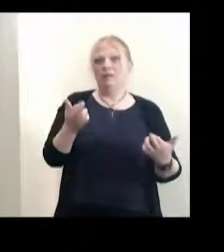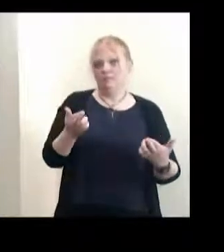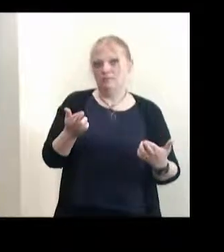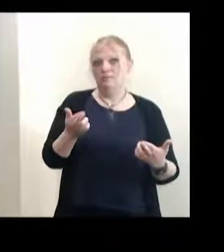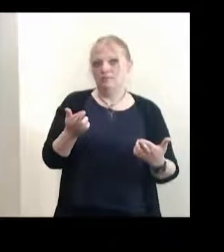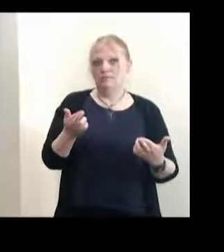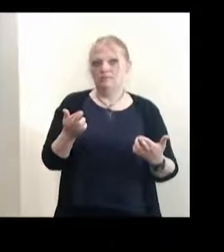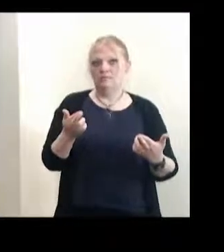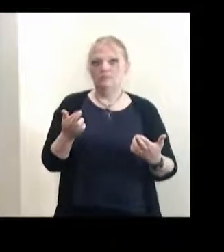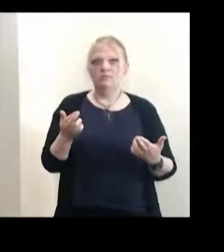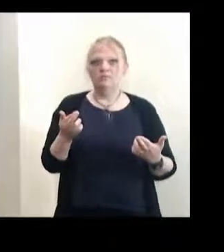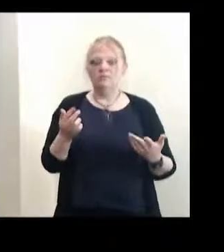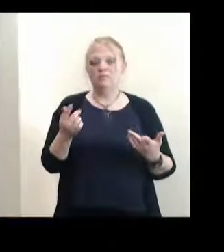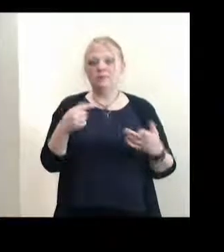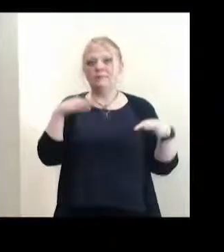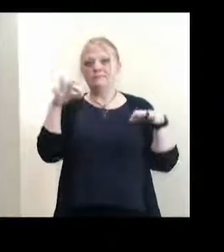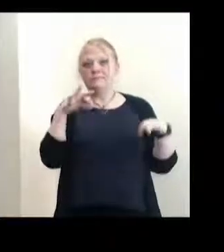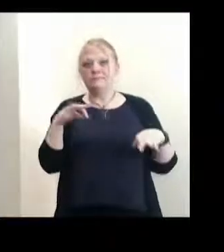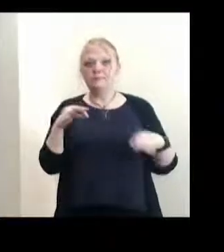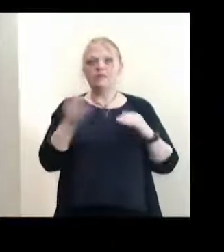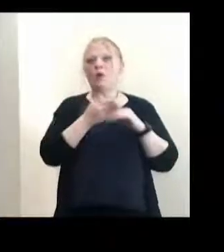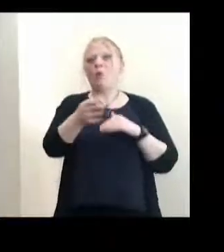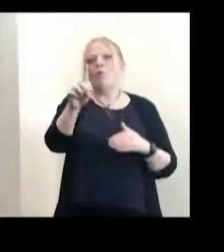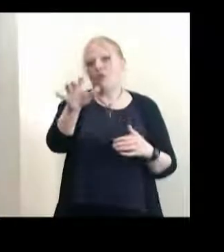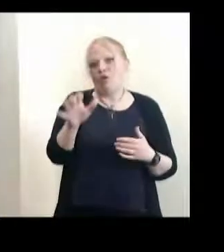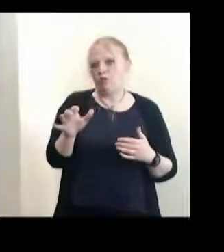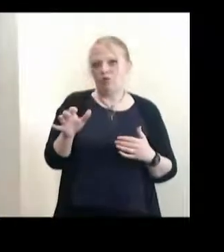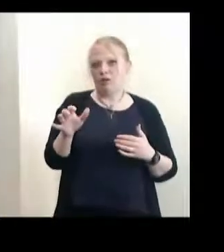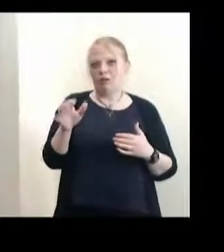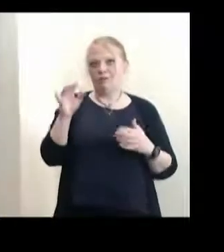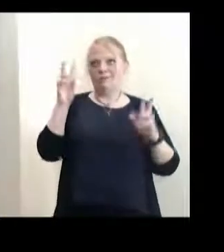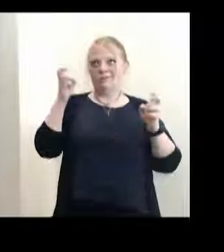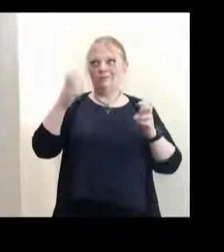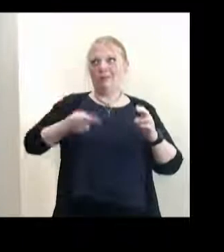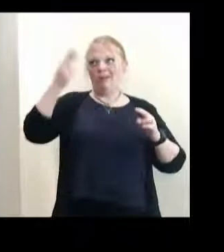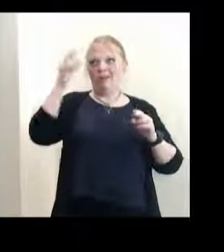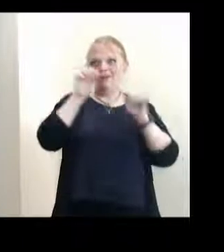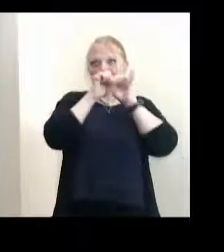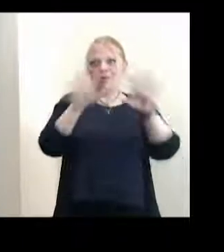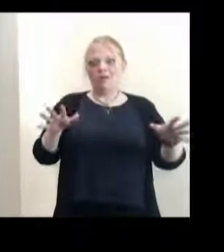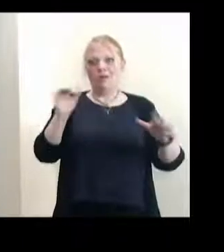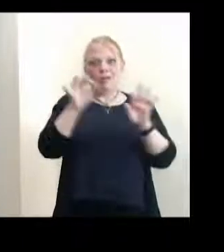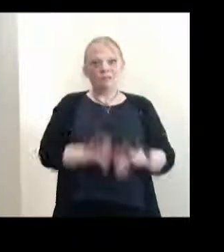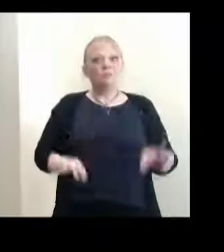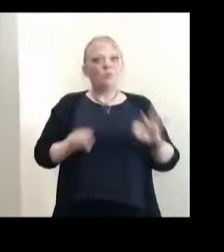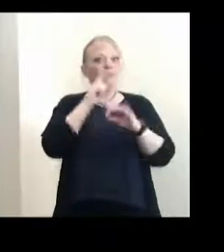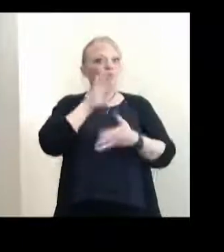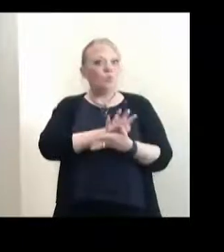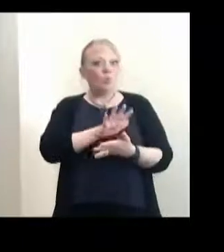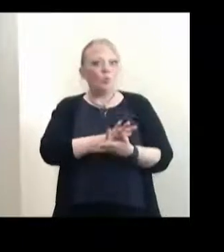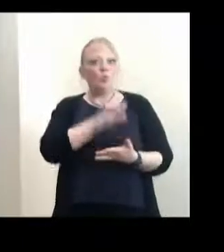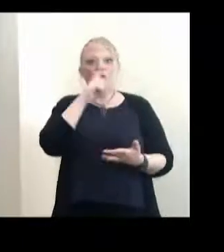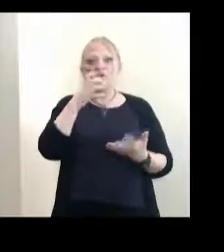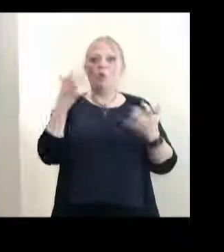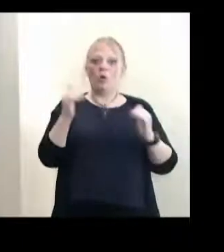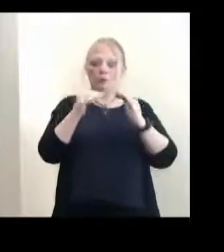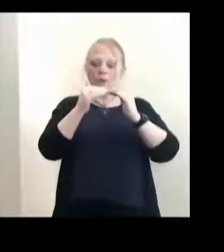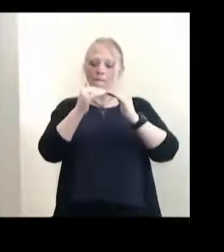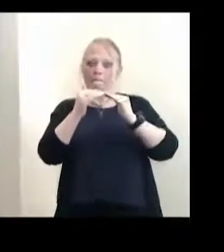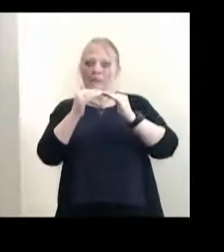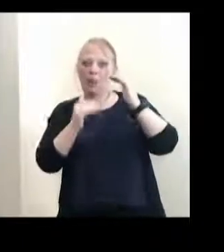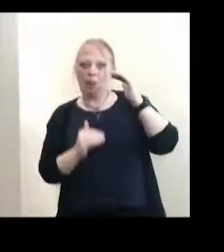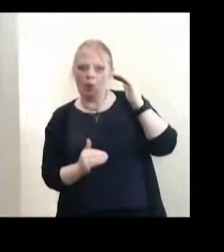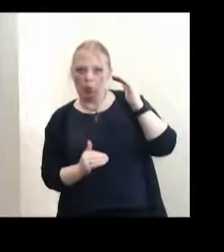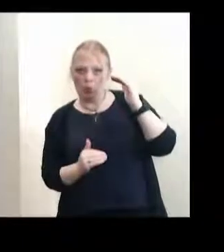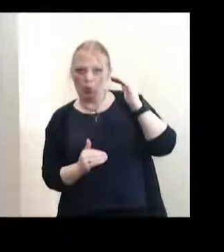should be, or describes as a significant risk of high transmission, of course, which is very important for schools because you want to be below